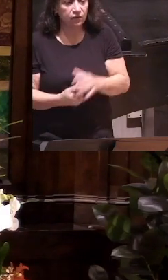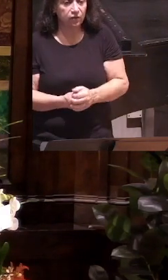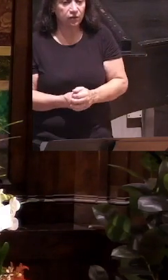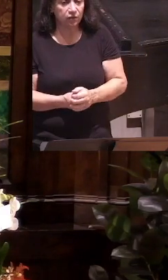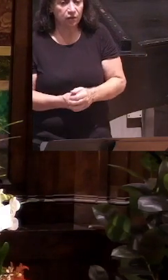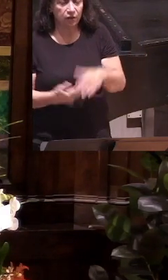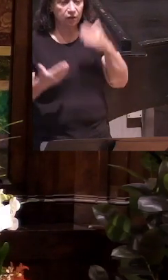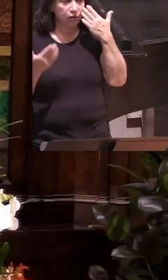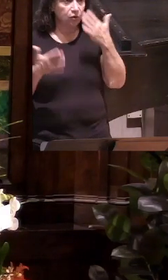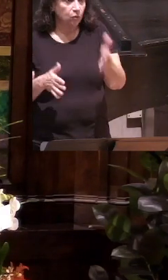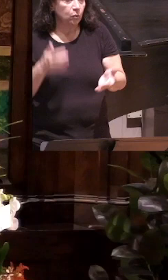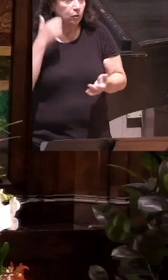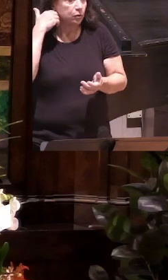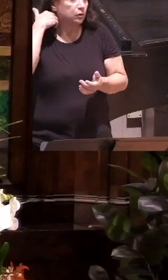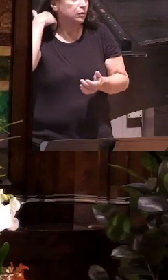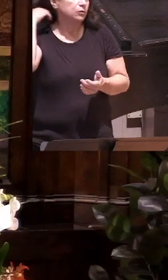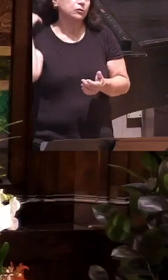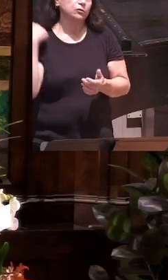55.